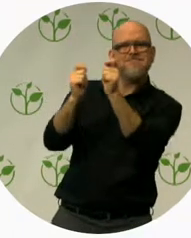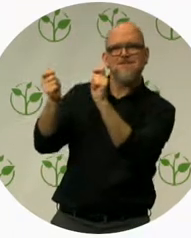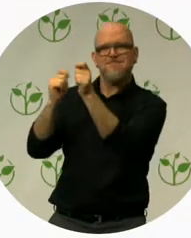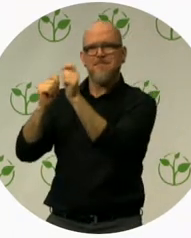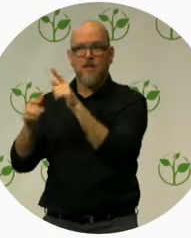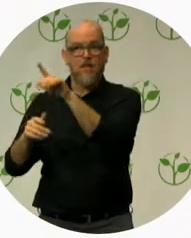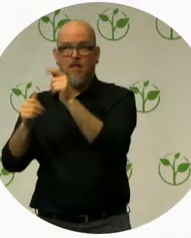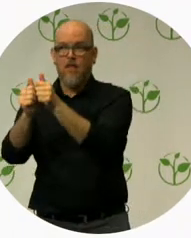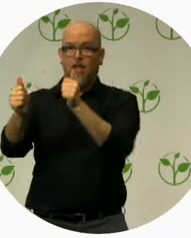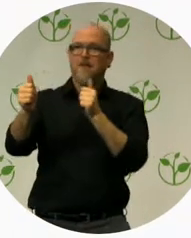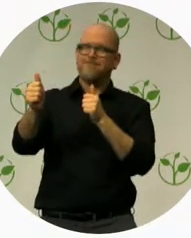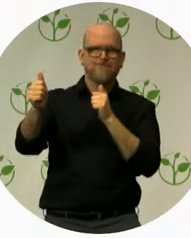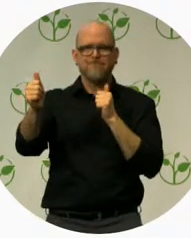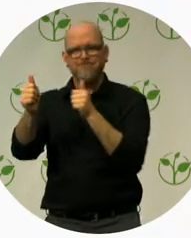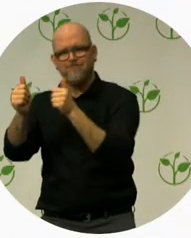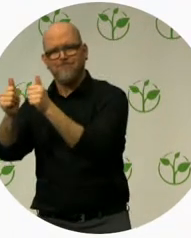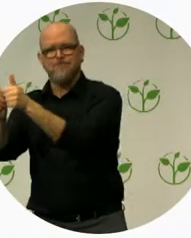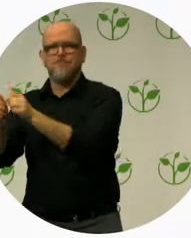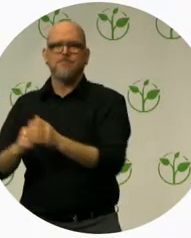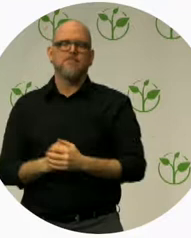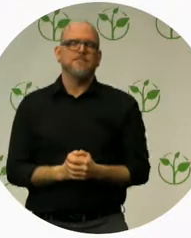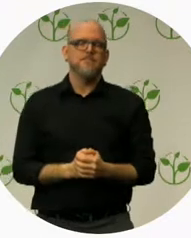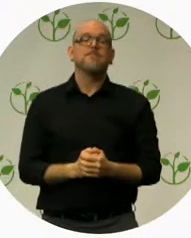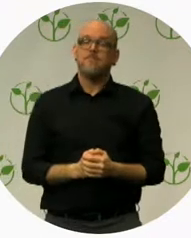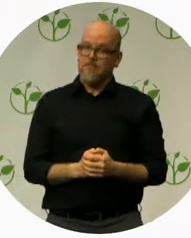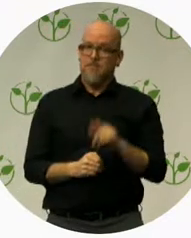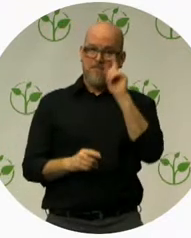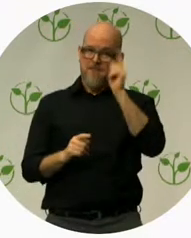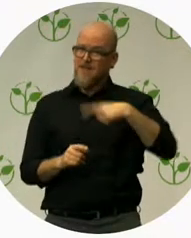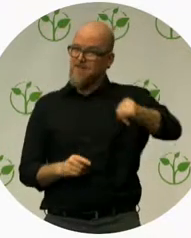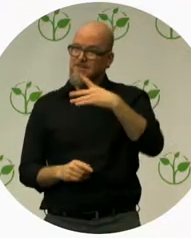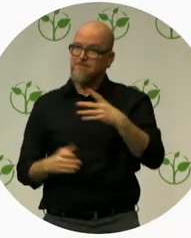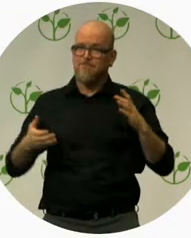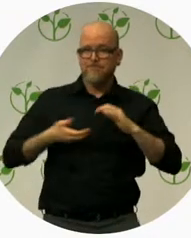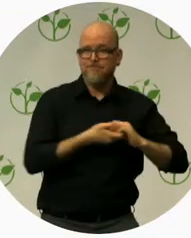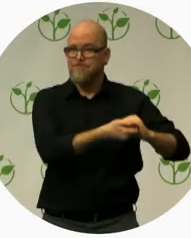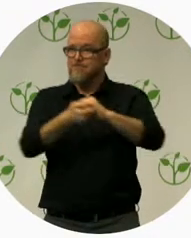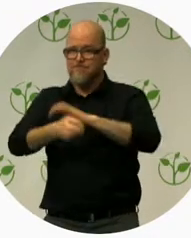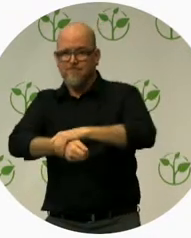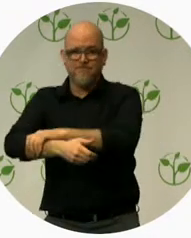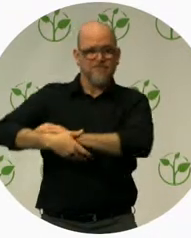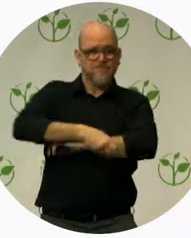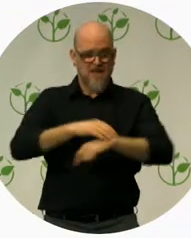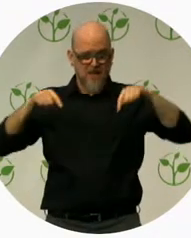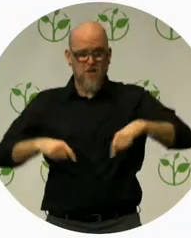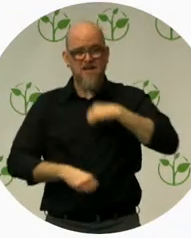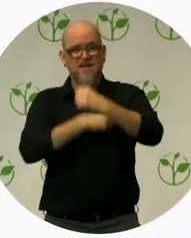Let's use it. Let's work with each other to ensure this is the year when we see big change